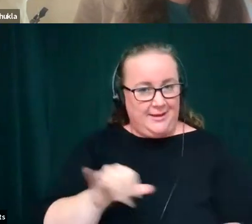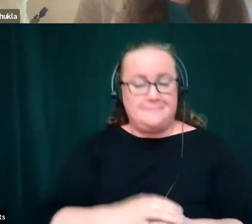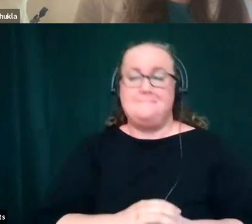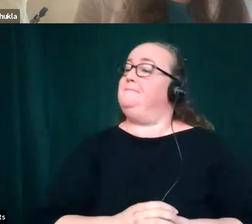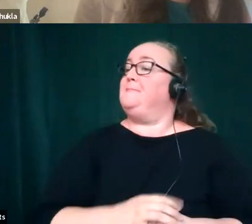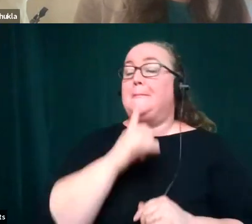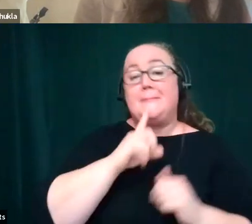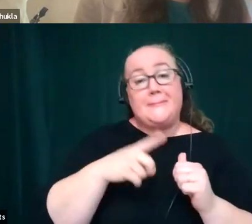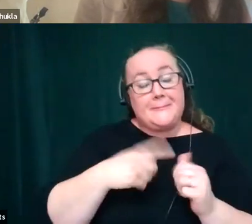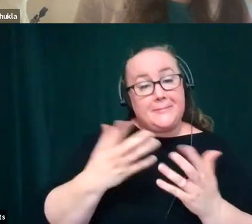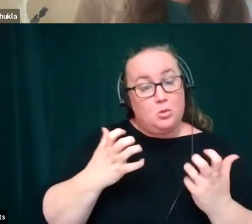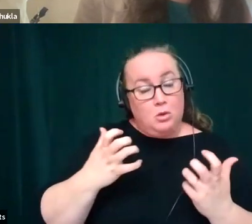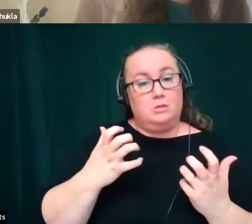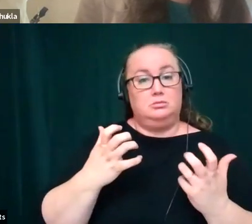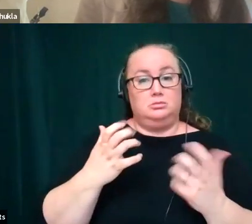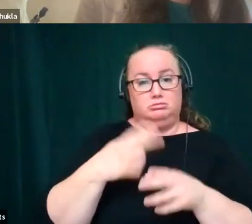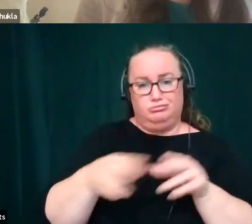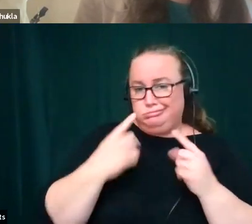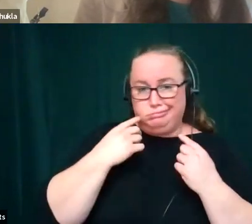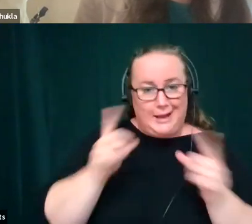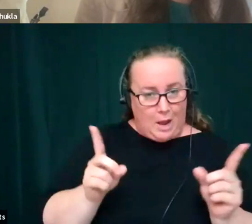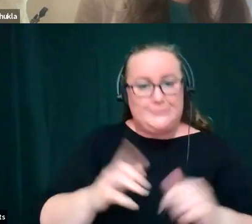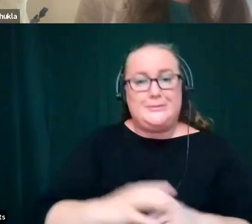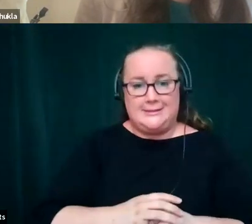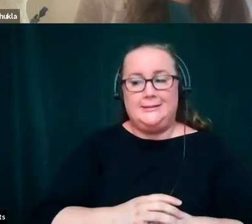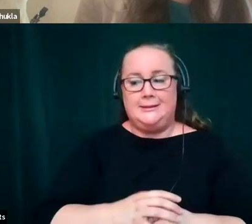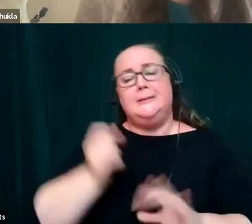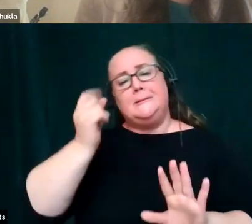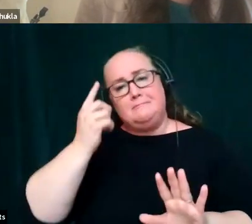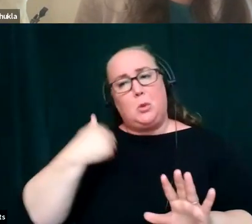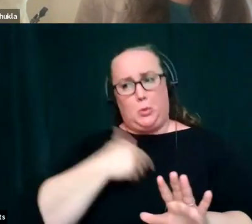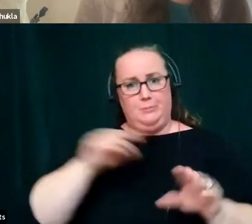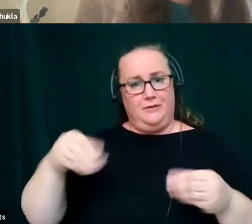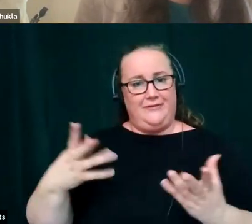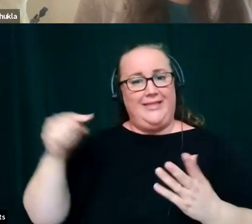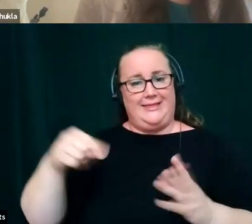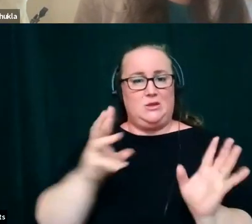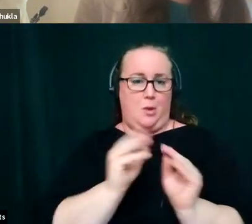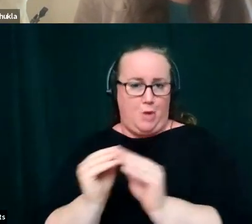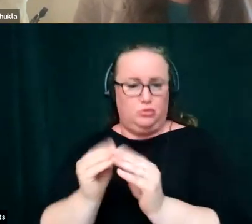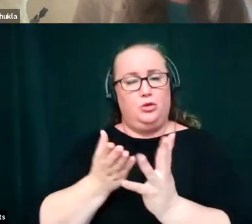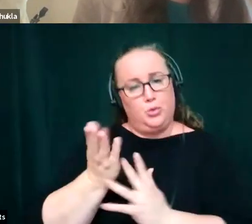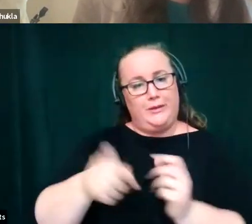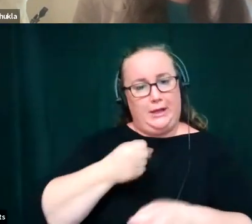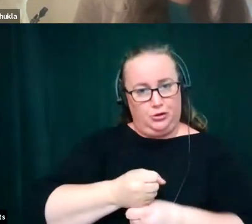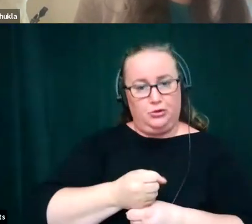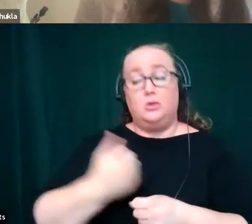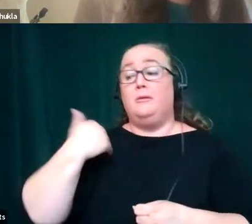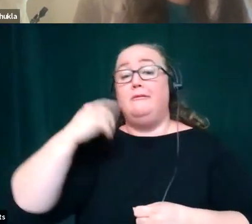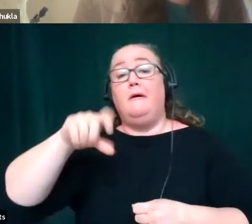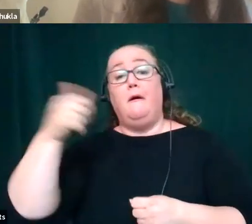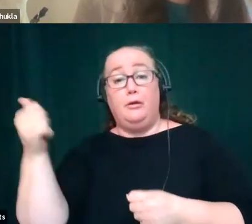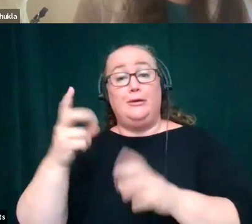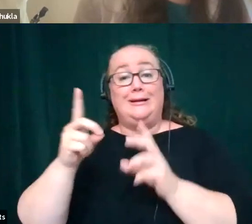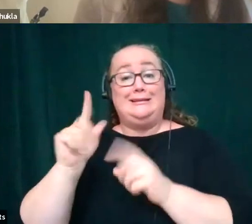quick announcements. Like I said before, we do a few of these webinars throughout the year. We have set dates for our next two webinars